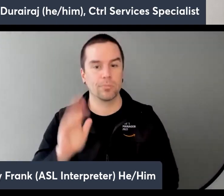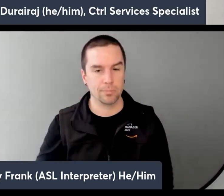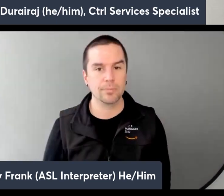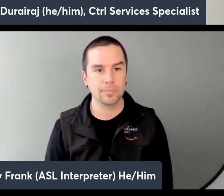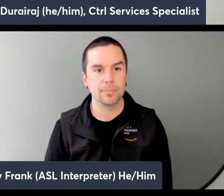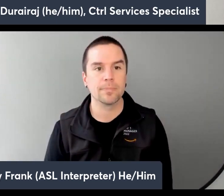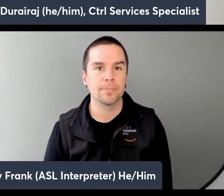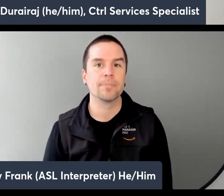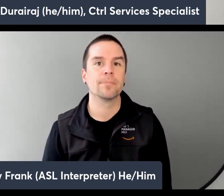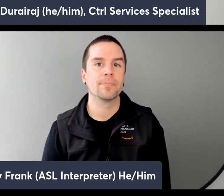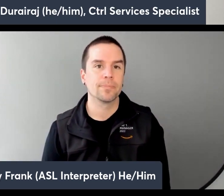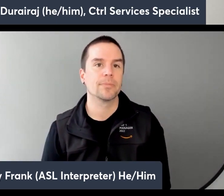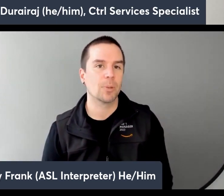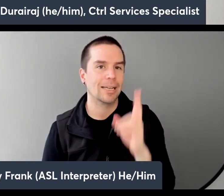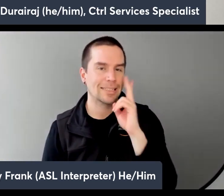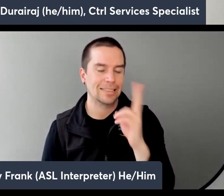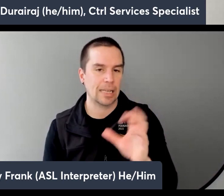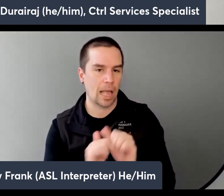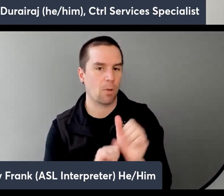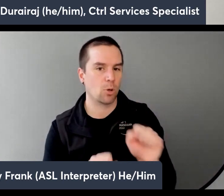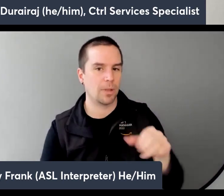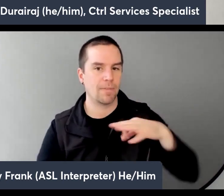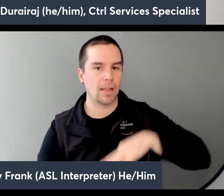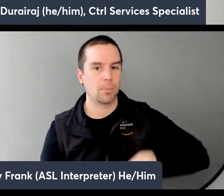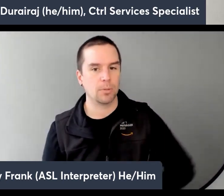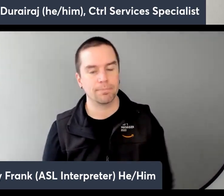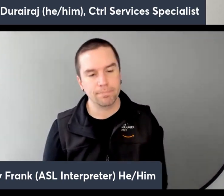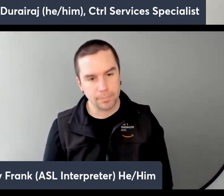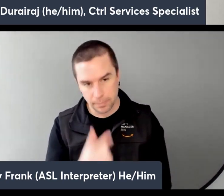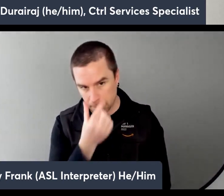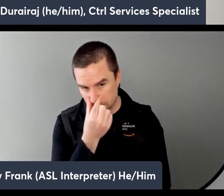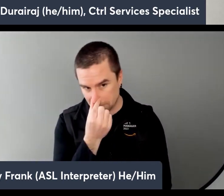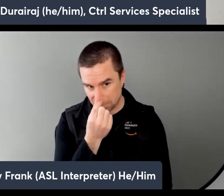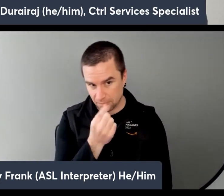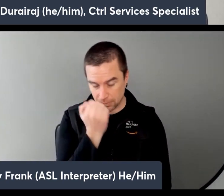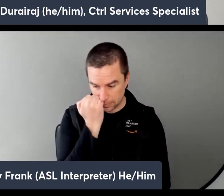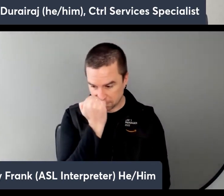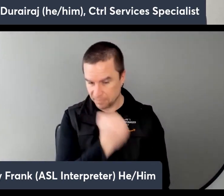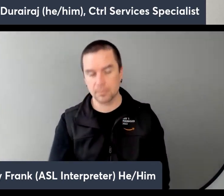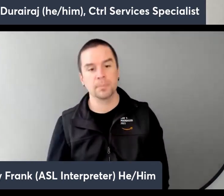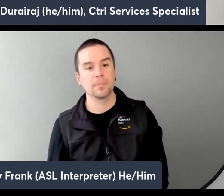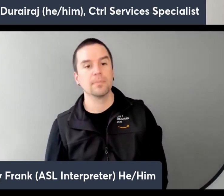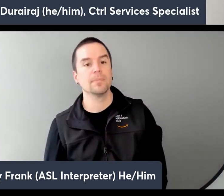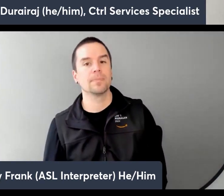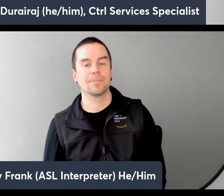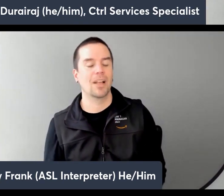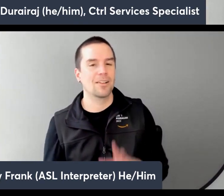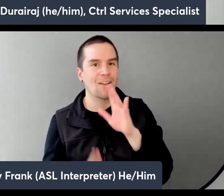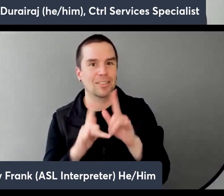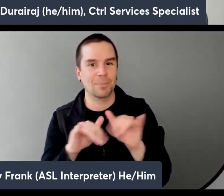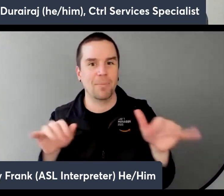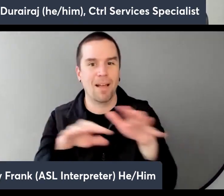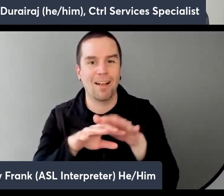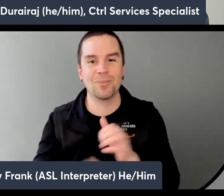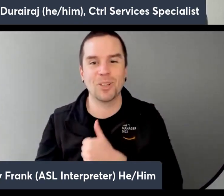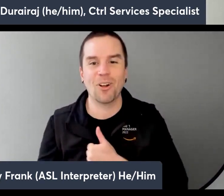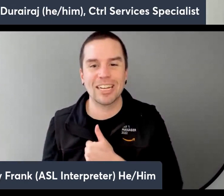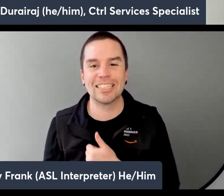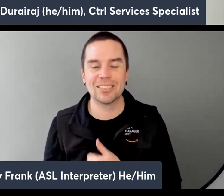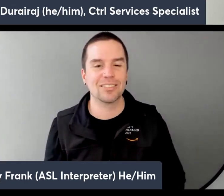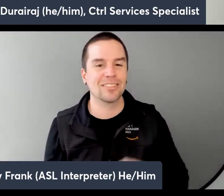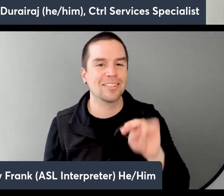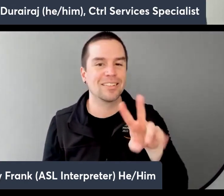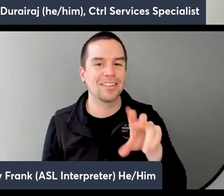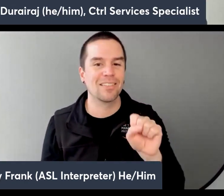I can see where that'd be valuable. And Yeah, Chloe, I was. oops, Go sorry, ahead. go. Sorry. Yeah, well, I was just going to ask you just a basic